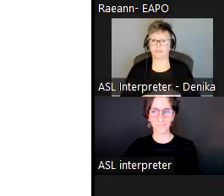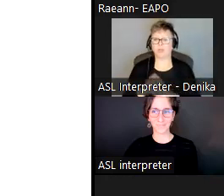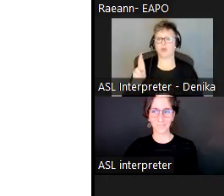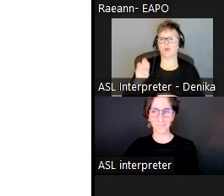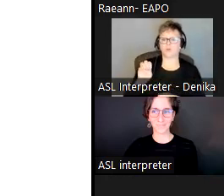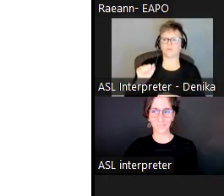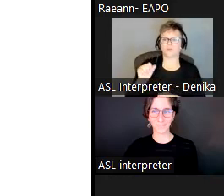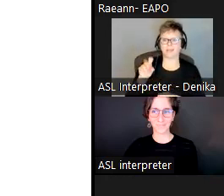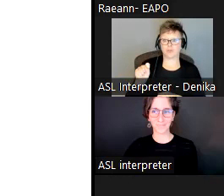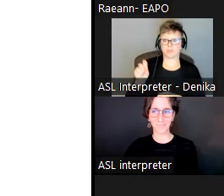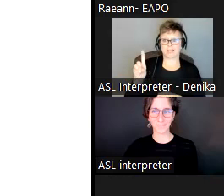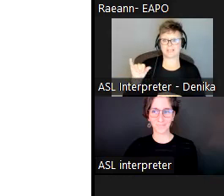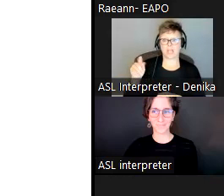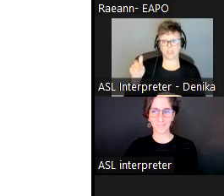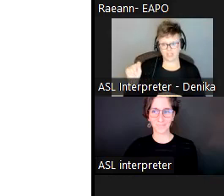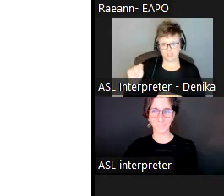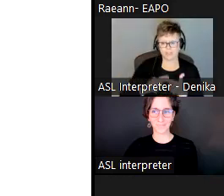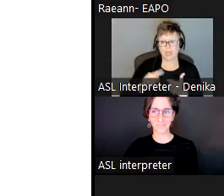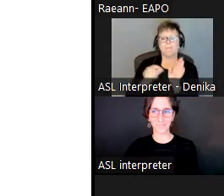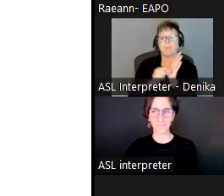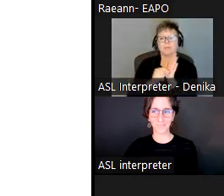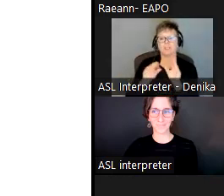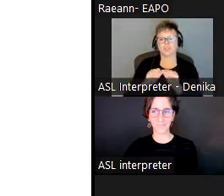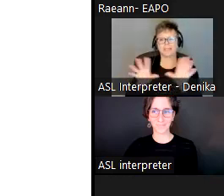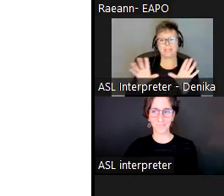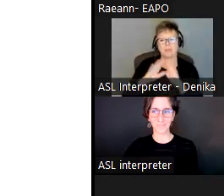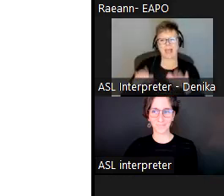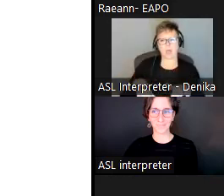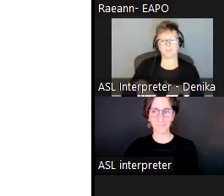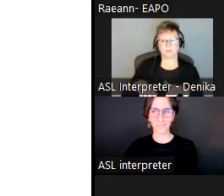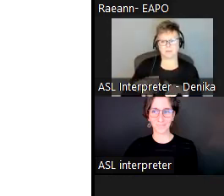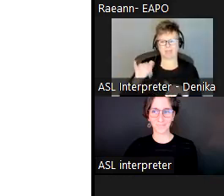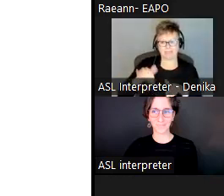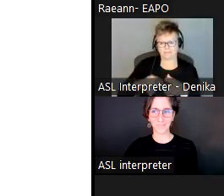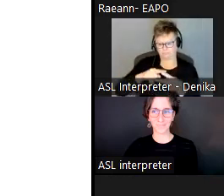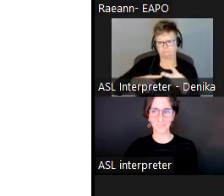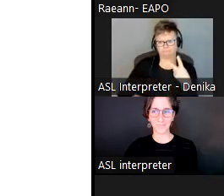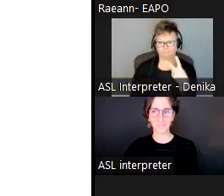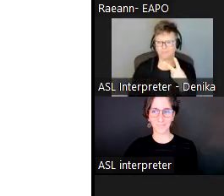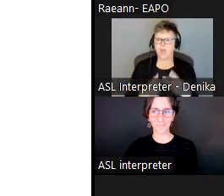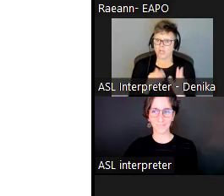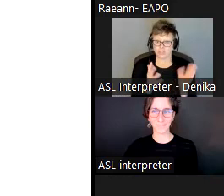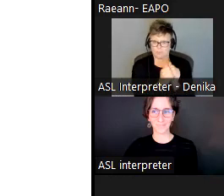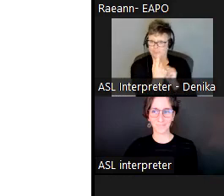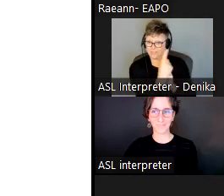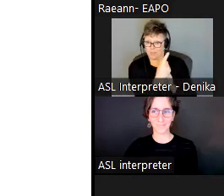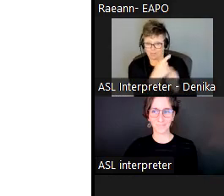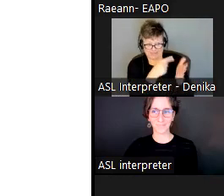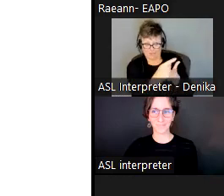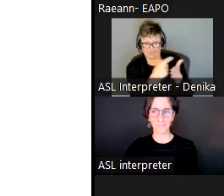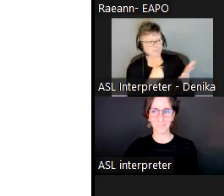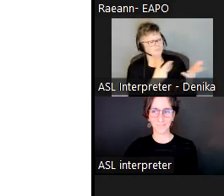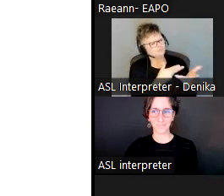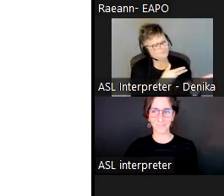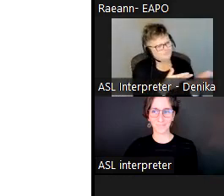Digest and Publishers Clearinghouse. I even spoke to a gentleman this week, and he was part